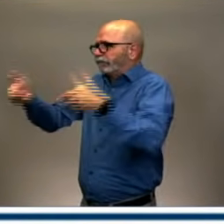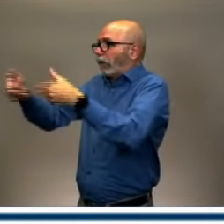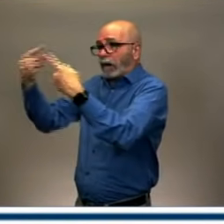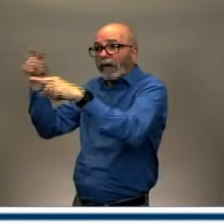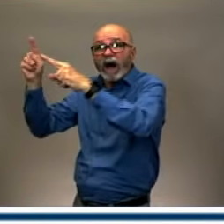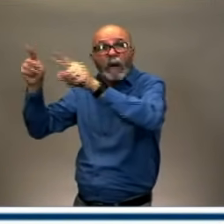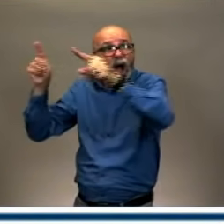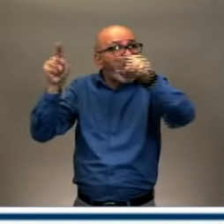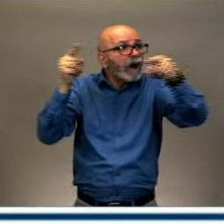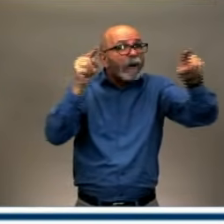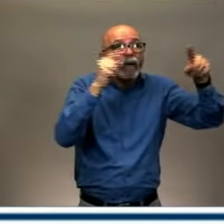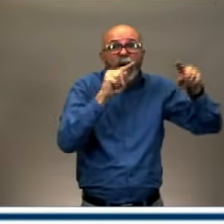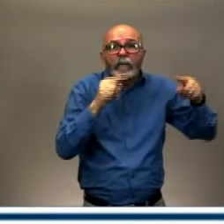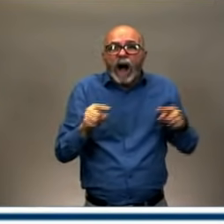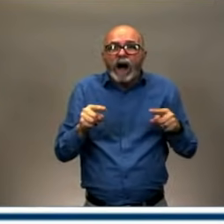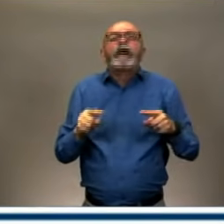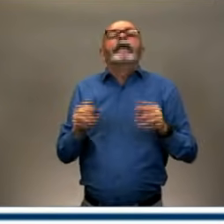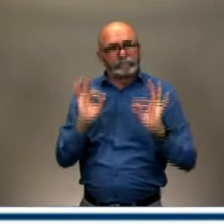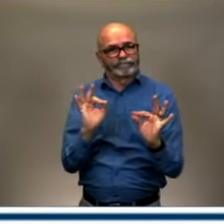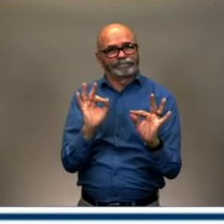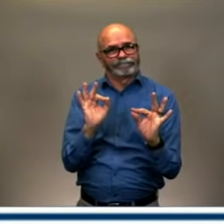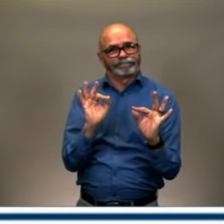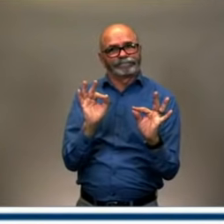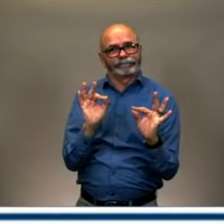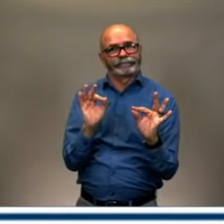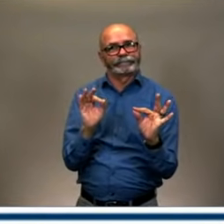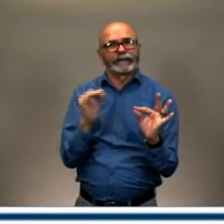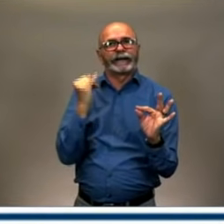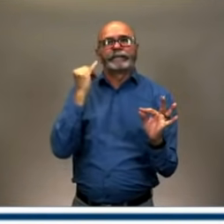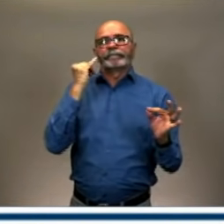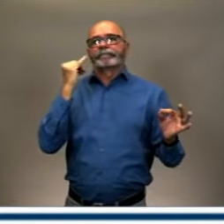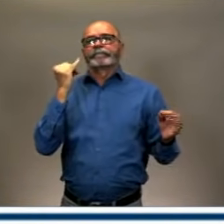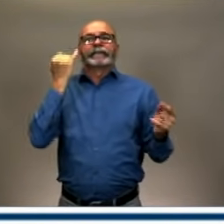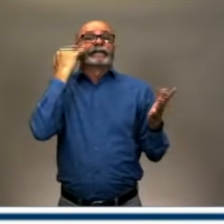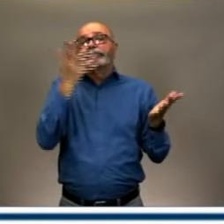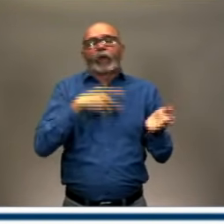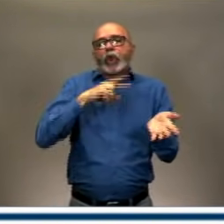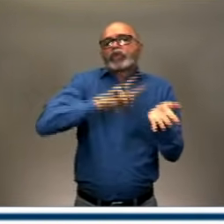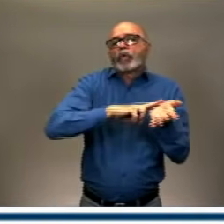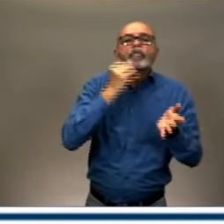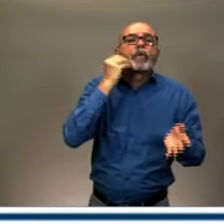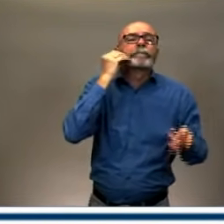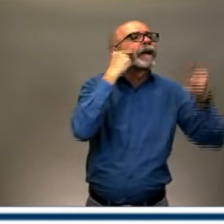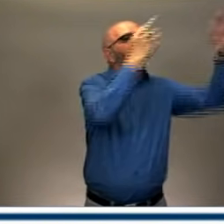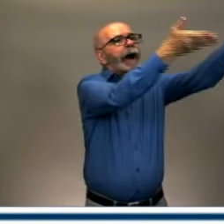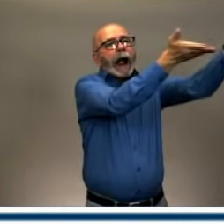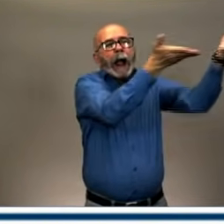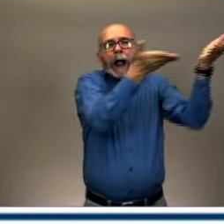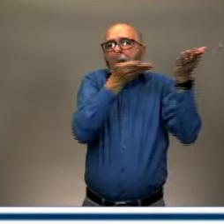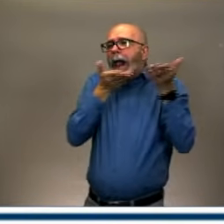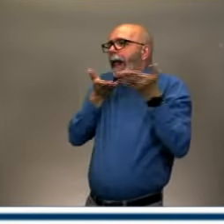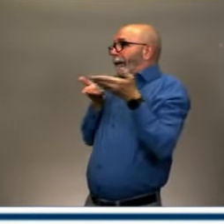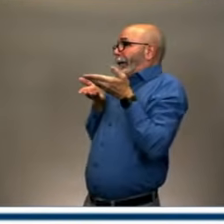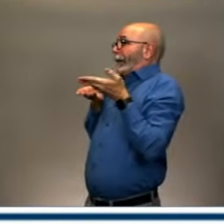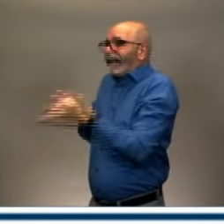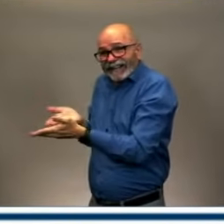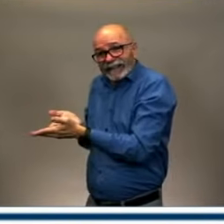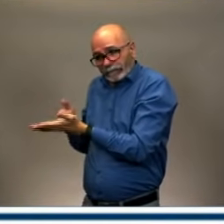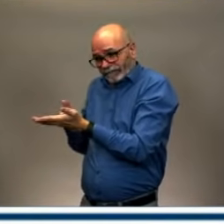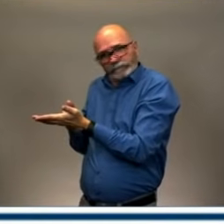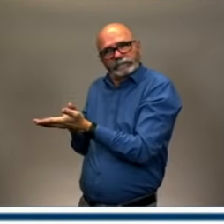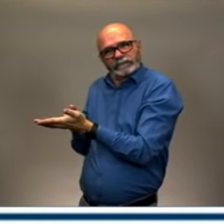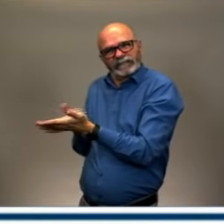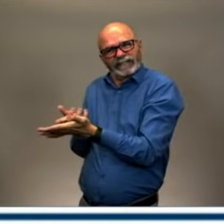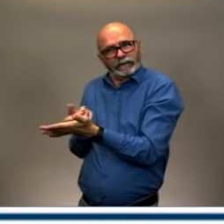other long-term care facilities where there may be a greater distance to travel. So each of those steps may seem simple, but they have to be tested